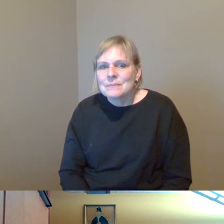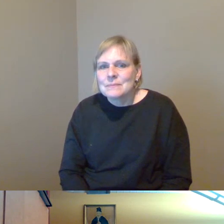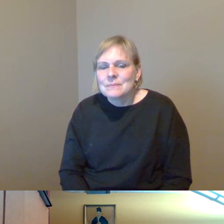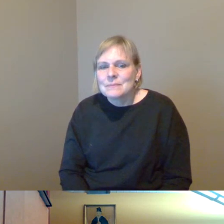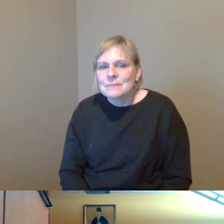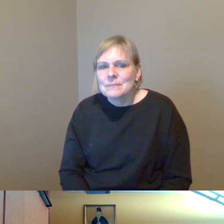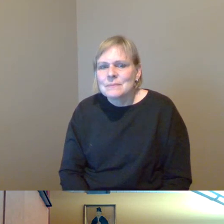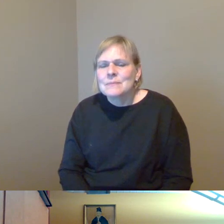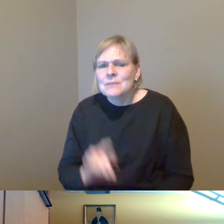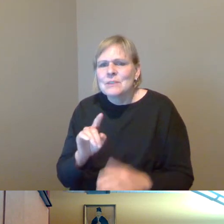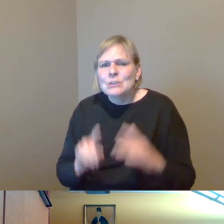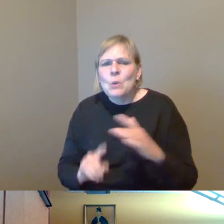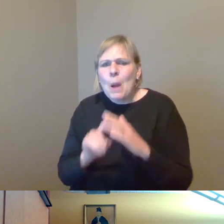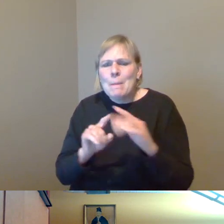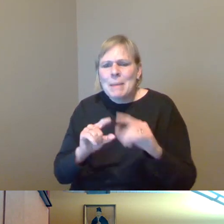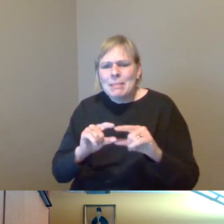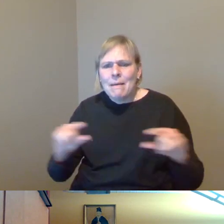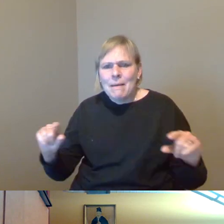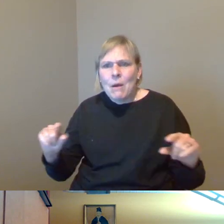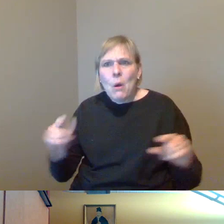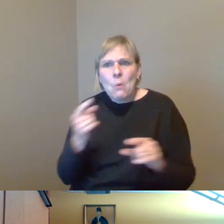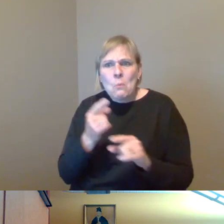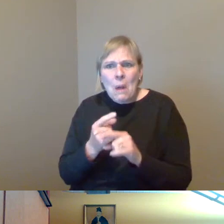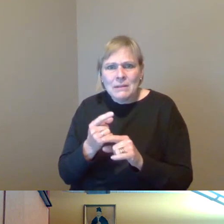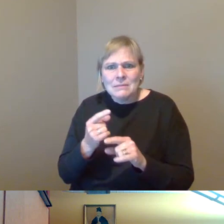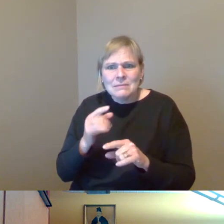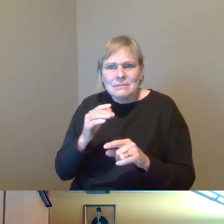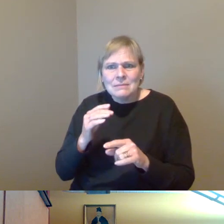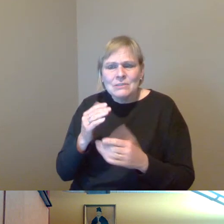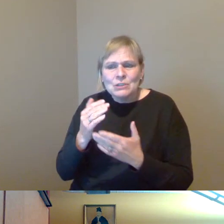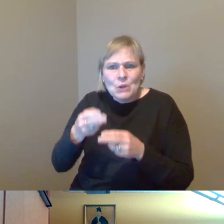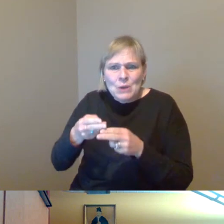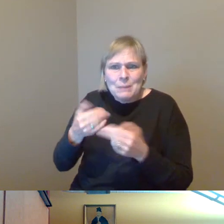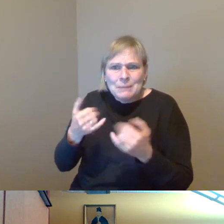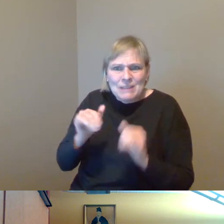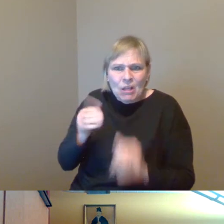Do they show up in the? Yes, yes.